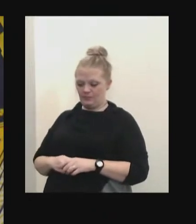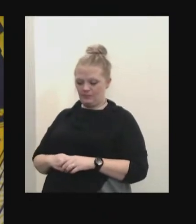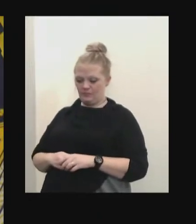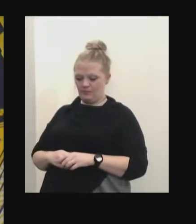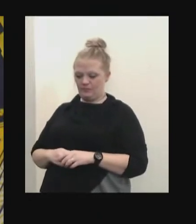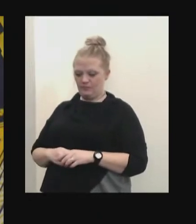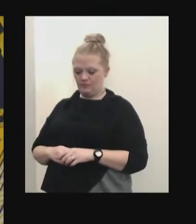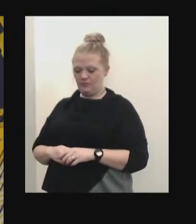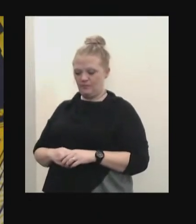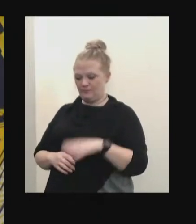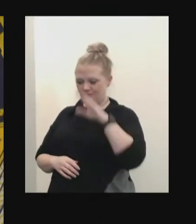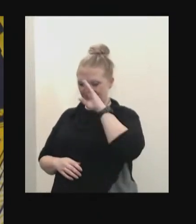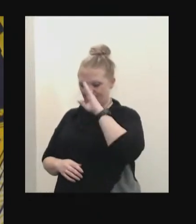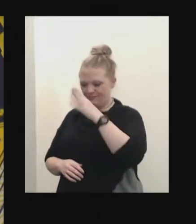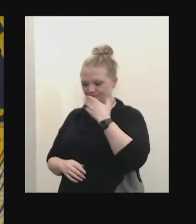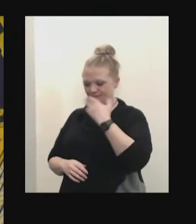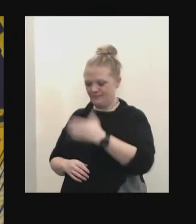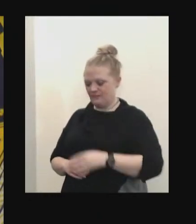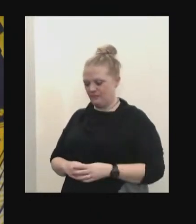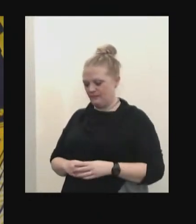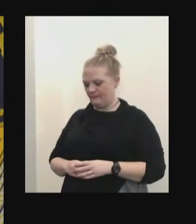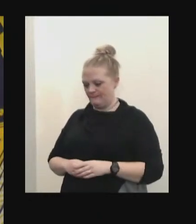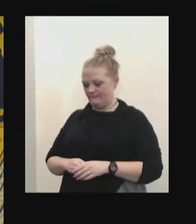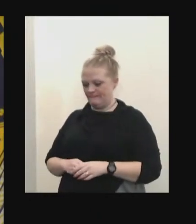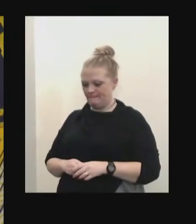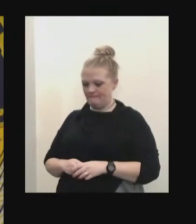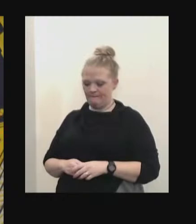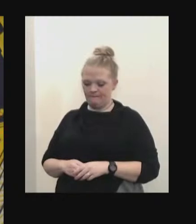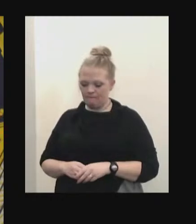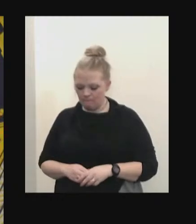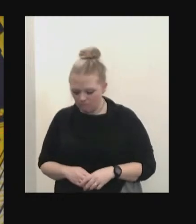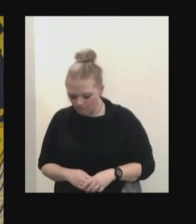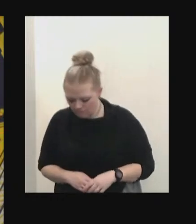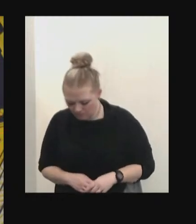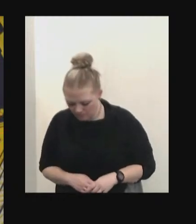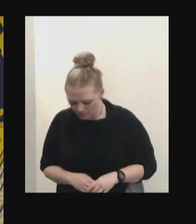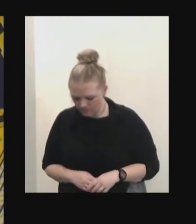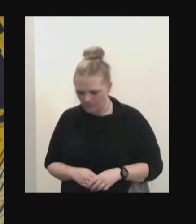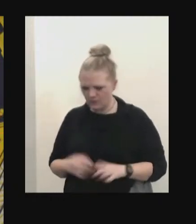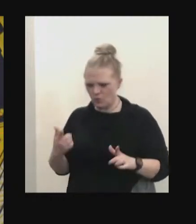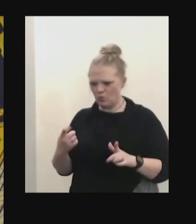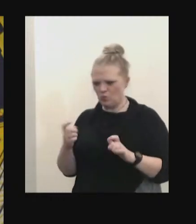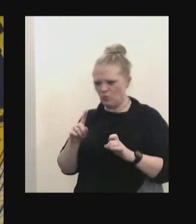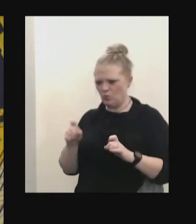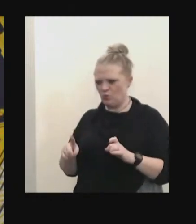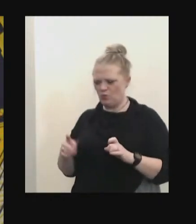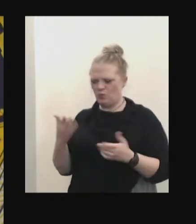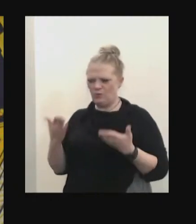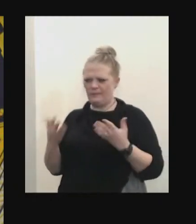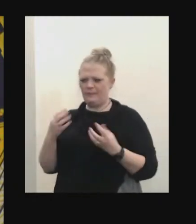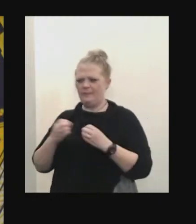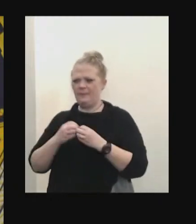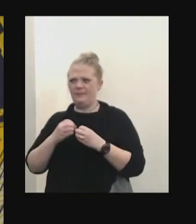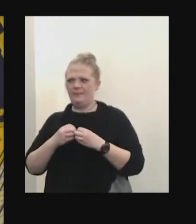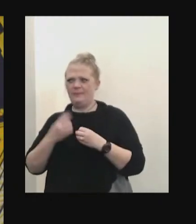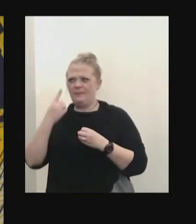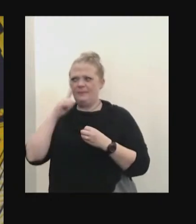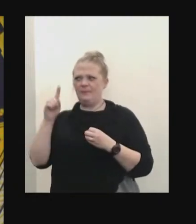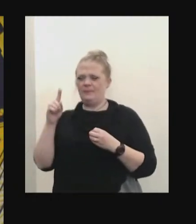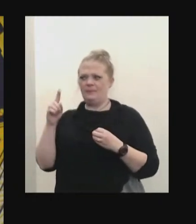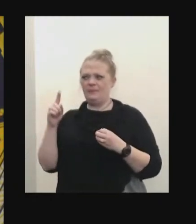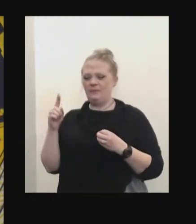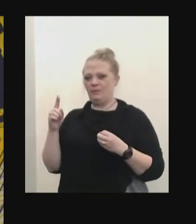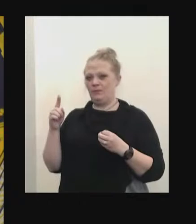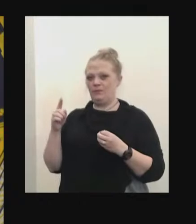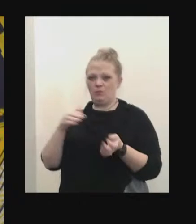Hi there. Thanks for taking my questions. I have two, hopefully quick questions, and they're probably more for the health commissioner.